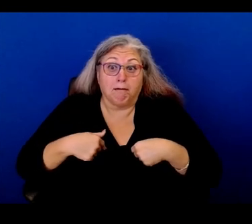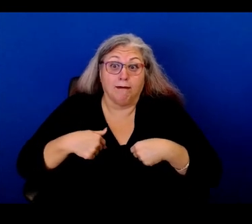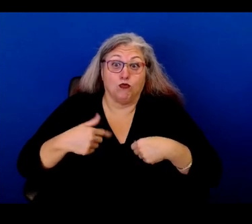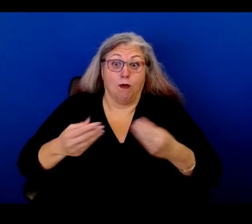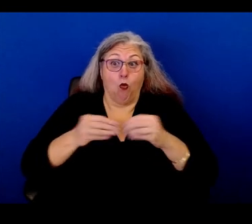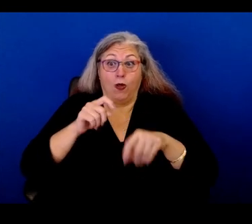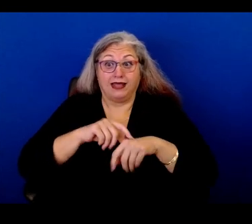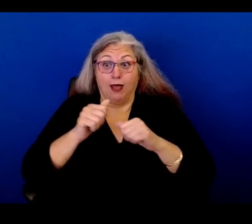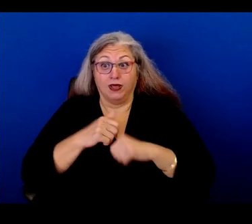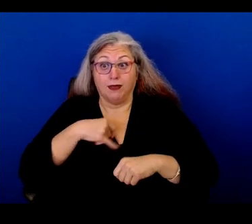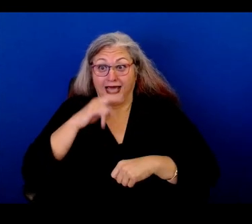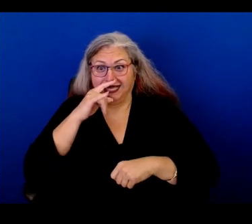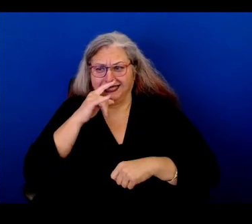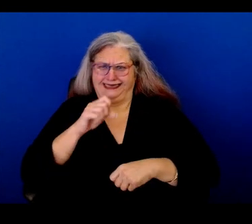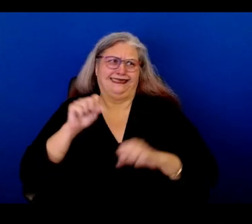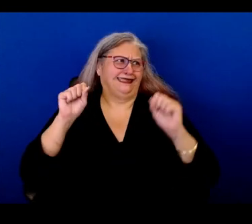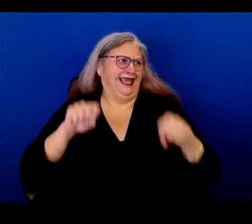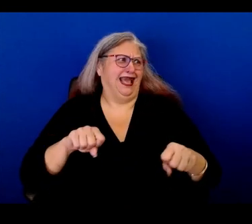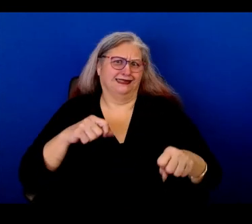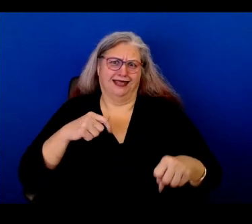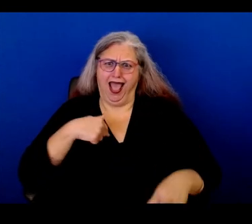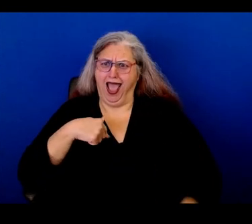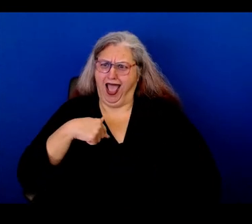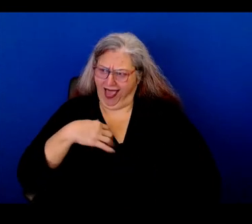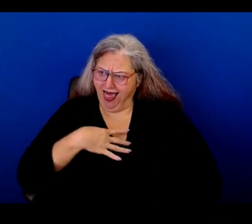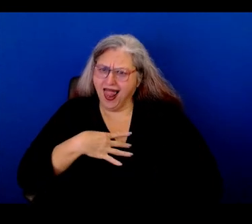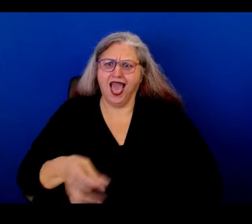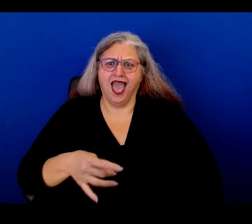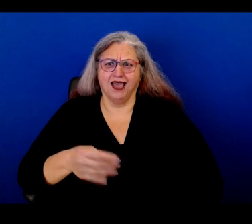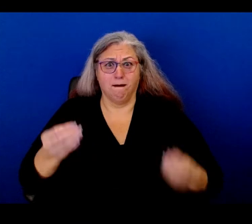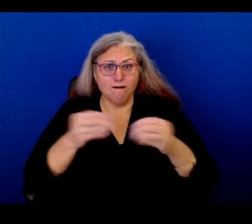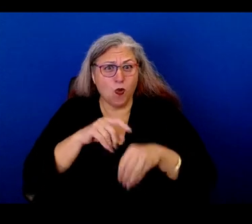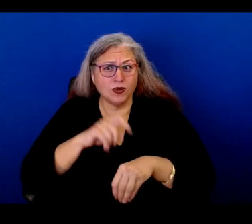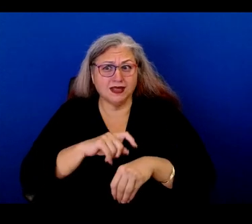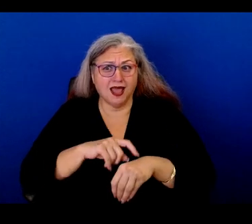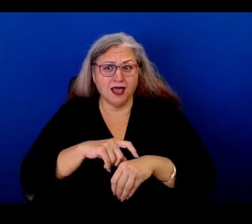more time with my kids, I'm really cool with that.